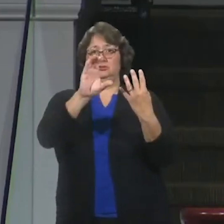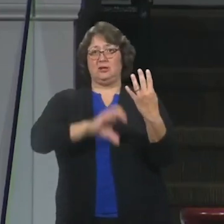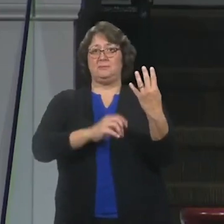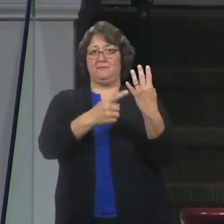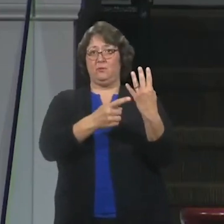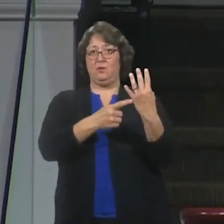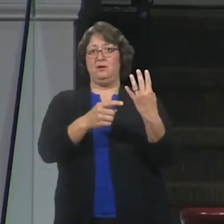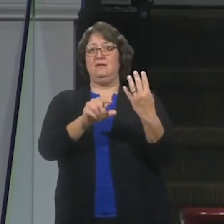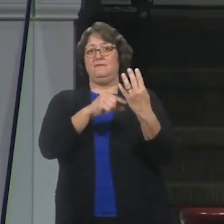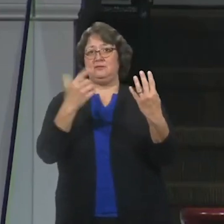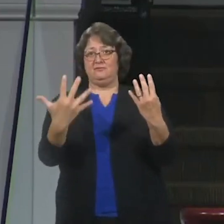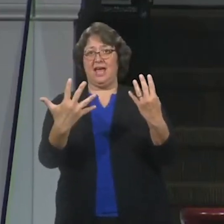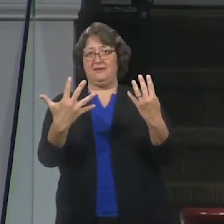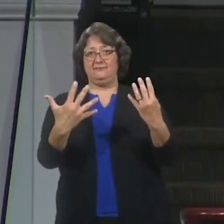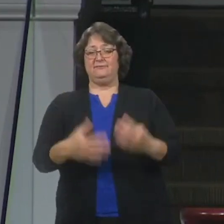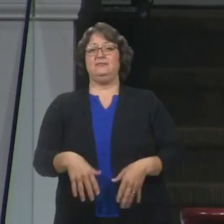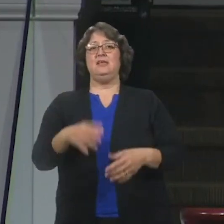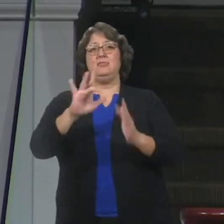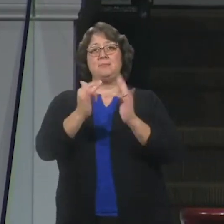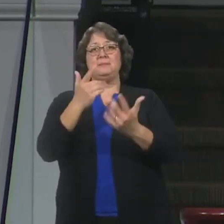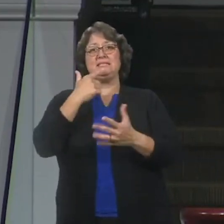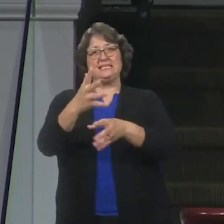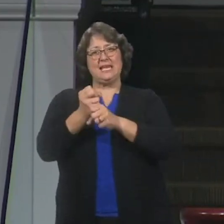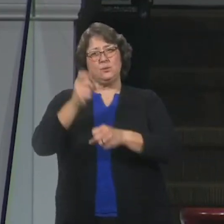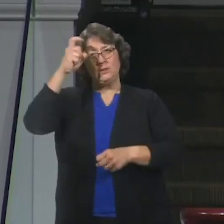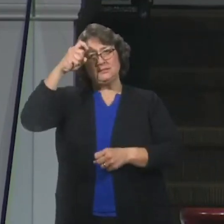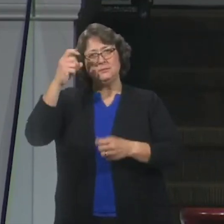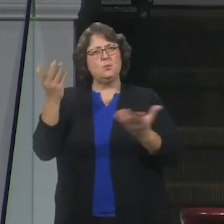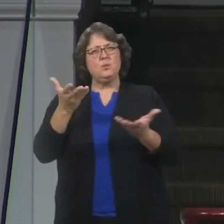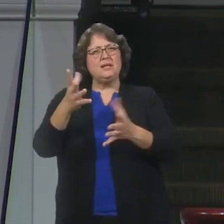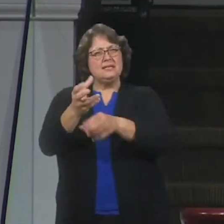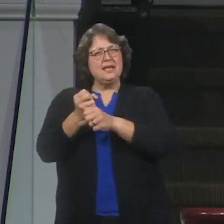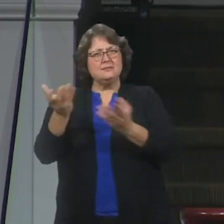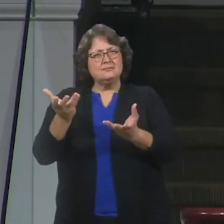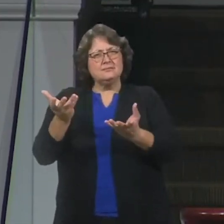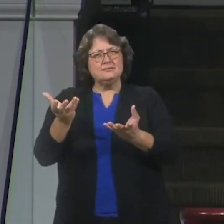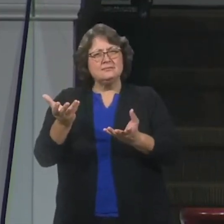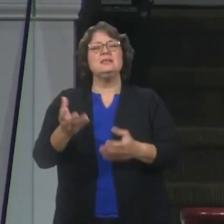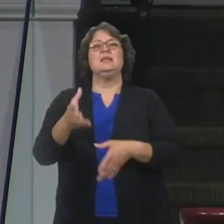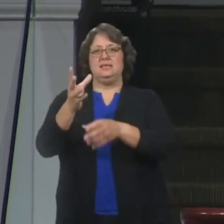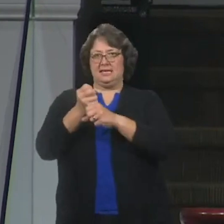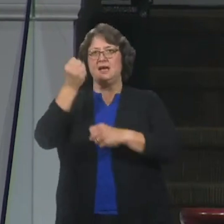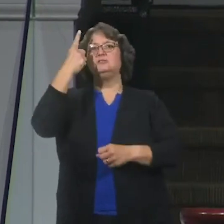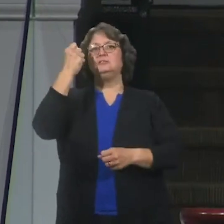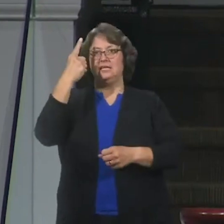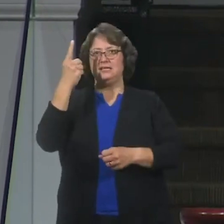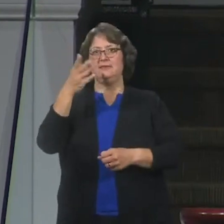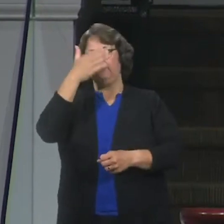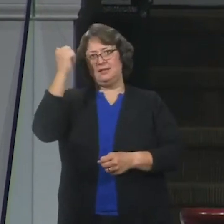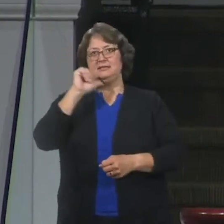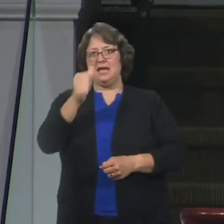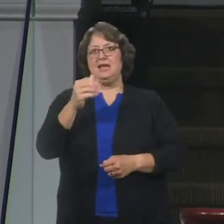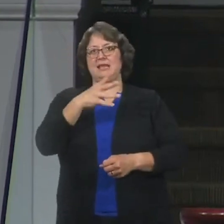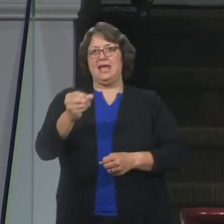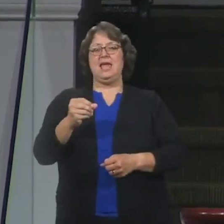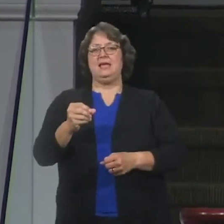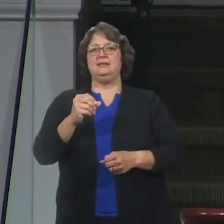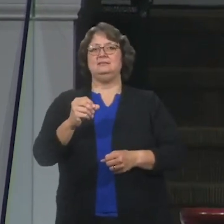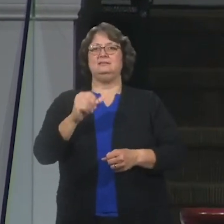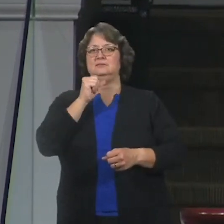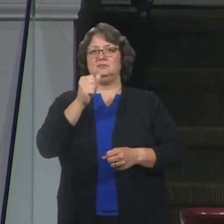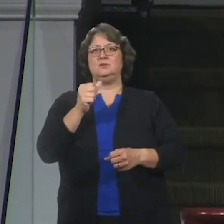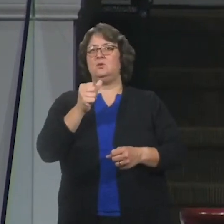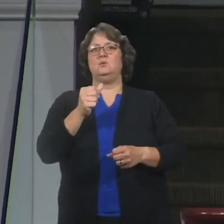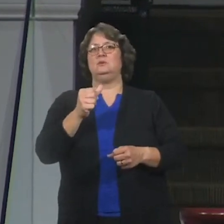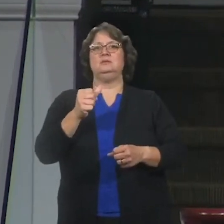verse 5, the Bible says, get wisdom. So what's the topic we're getting here? Get understanding, forget it not, neither decline it from the words of thy mouth. He